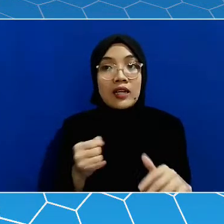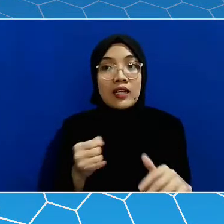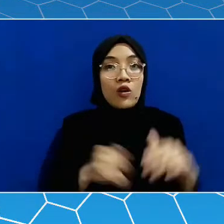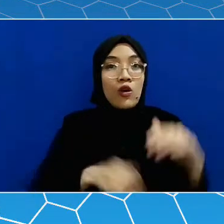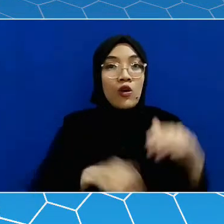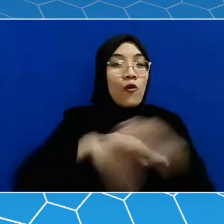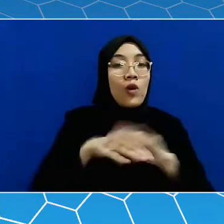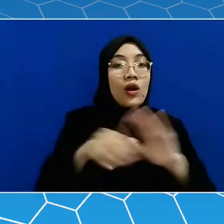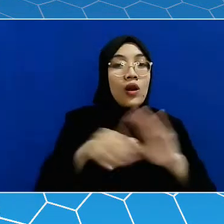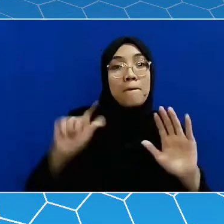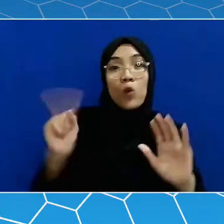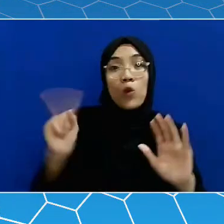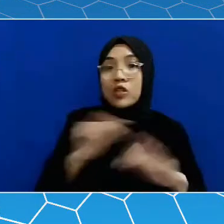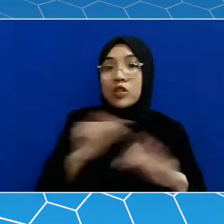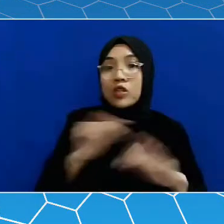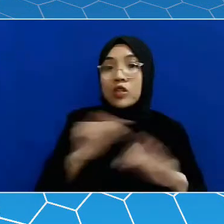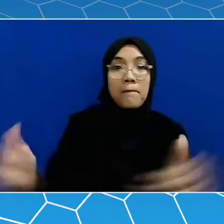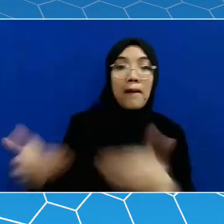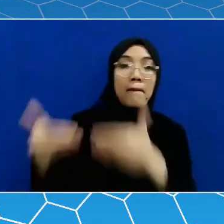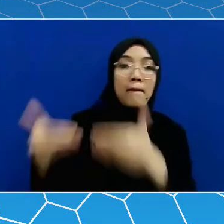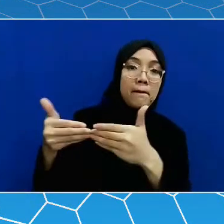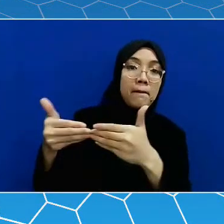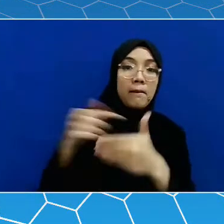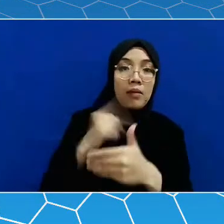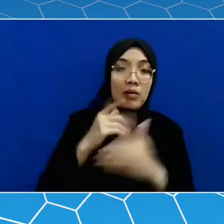we were focusing on the